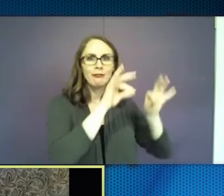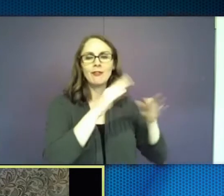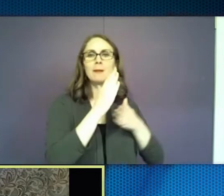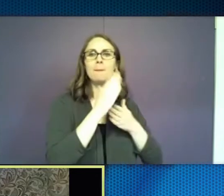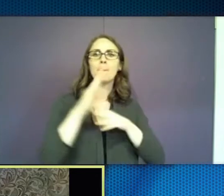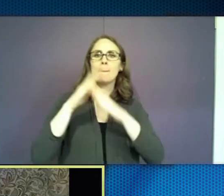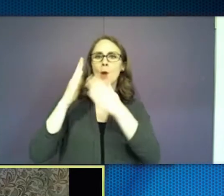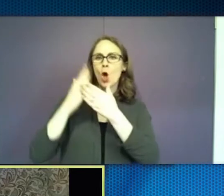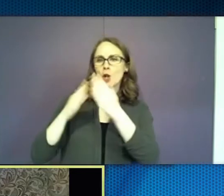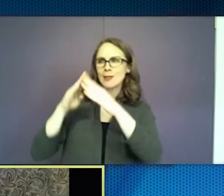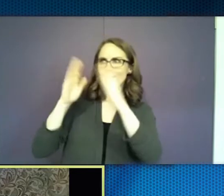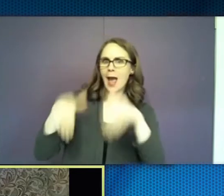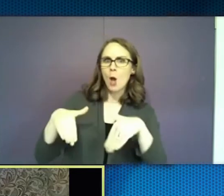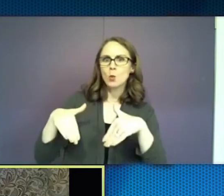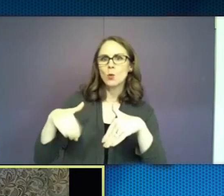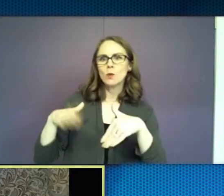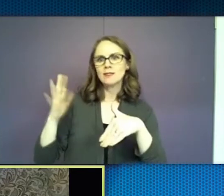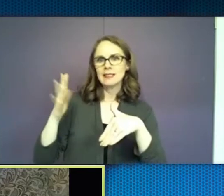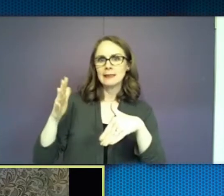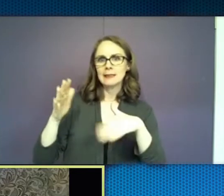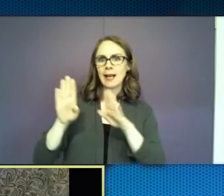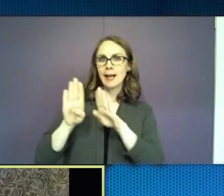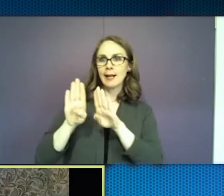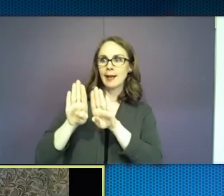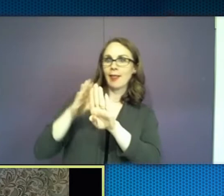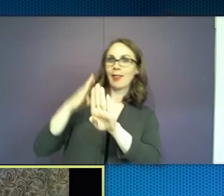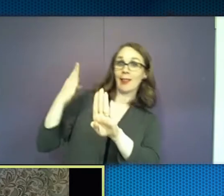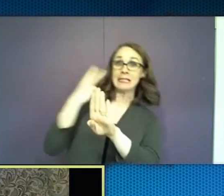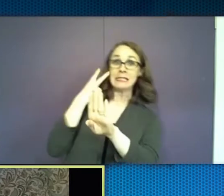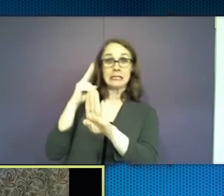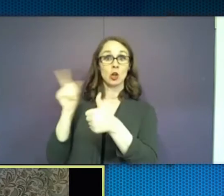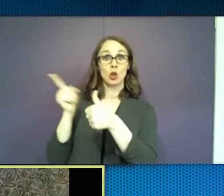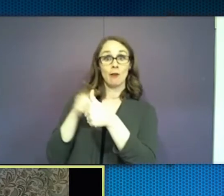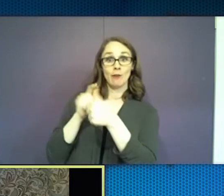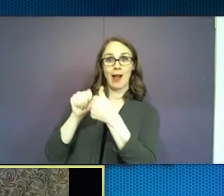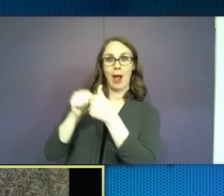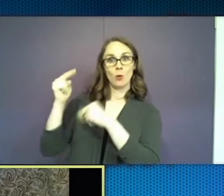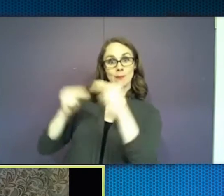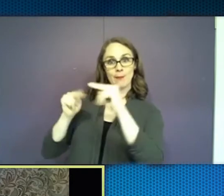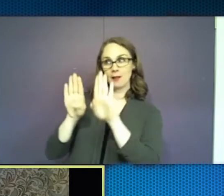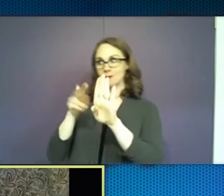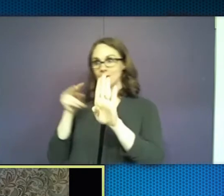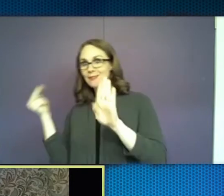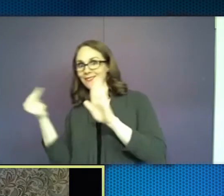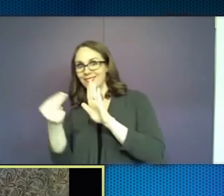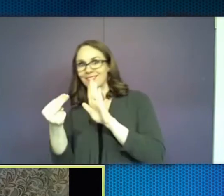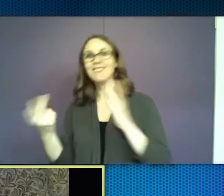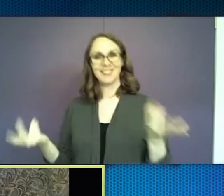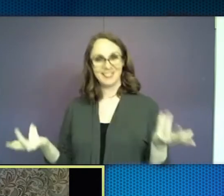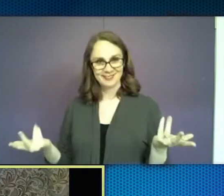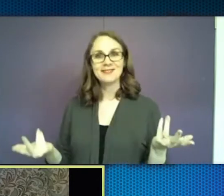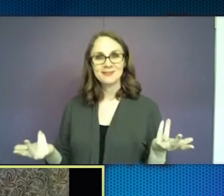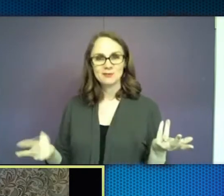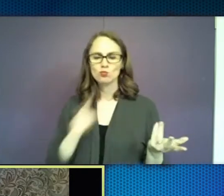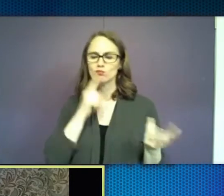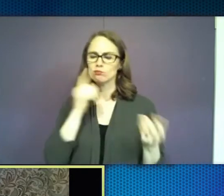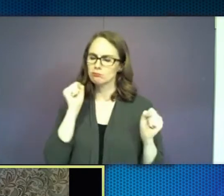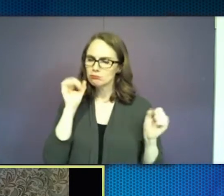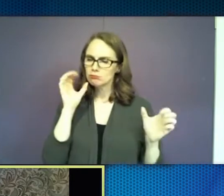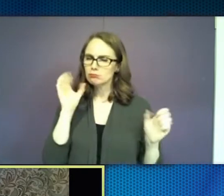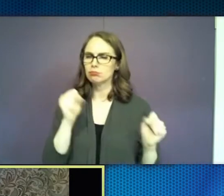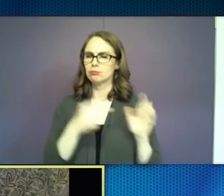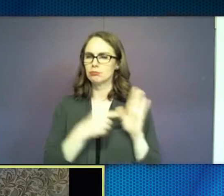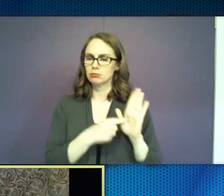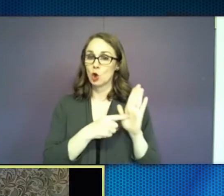been kind of pulled away so you could see the original way it was built. It's a really amazing example